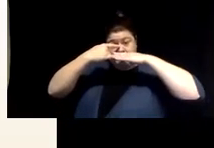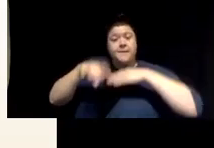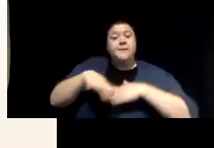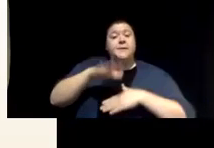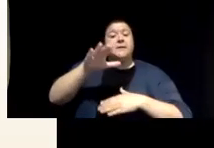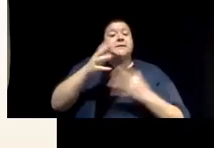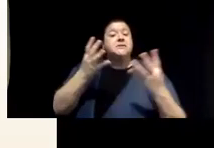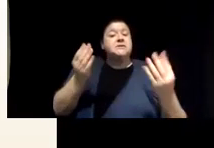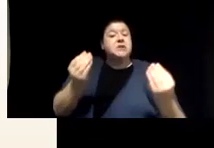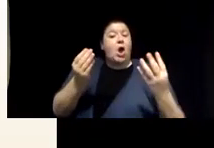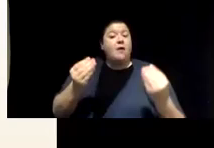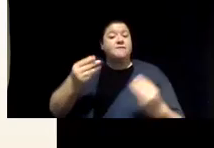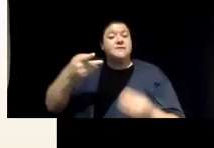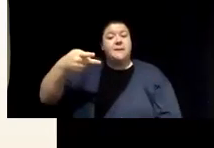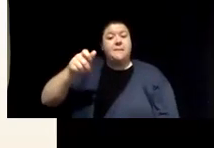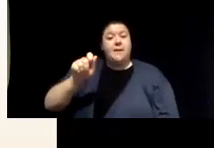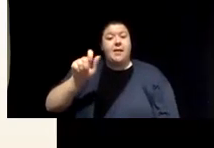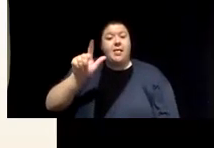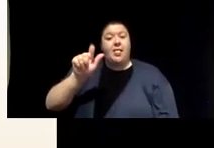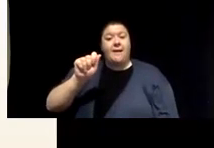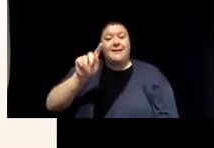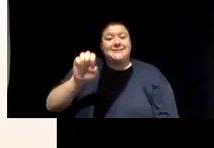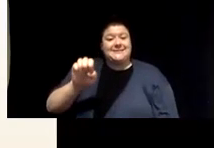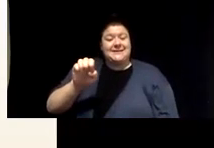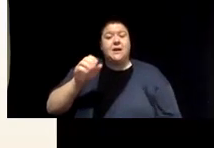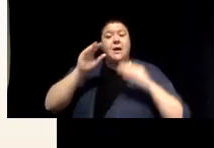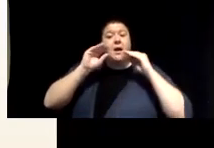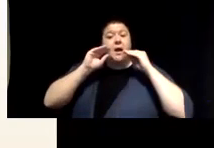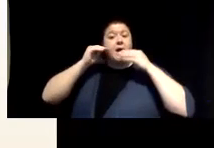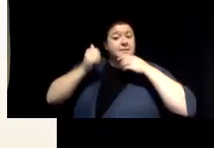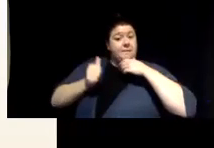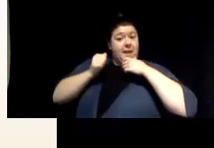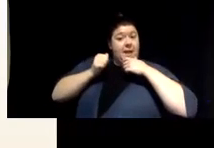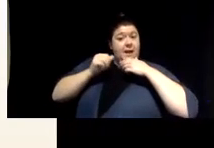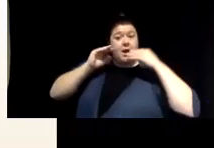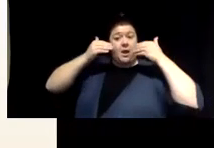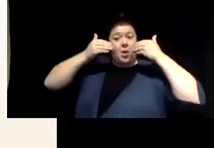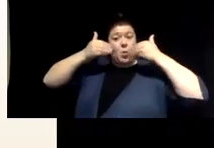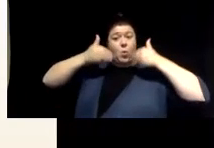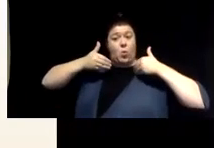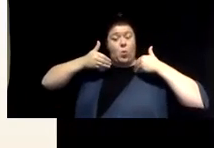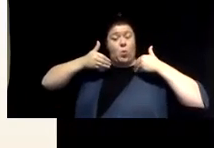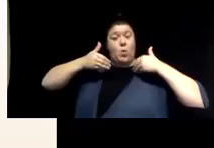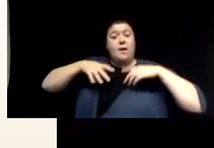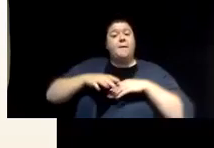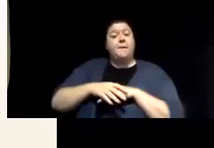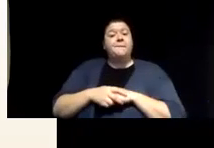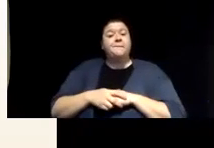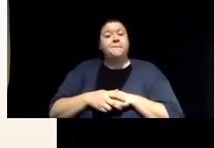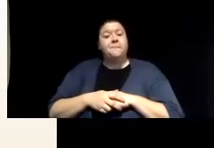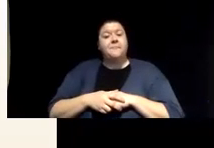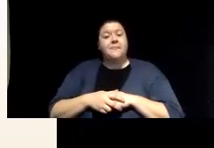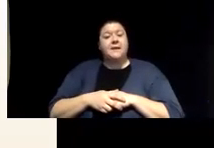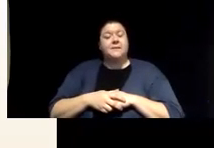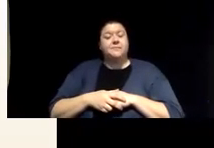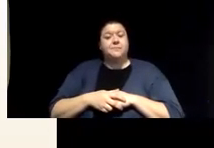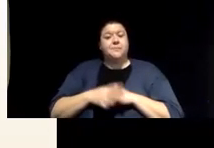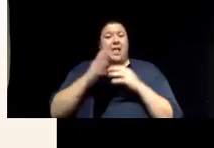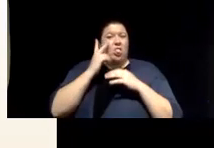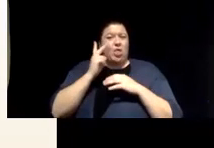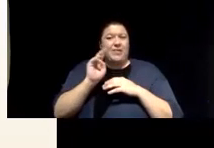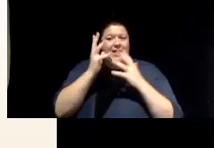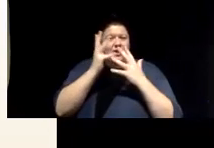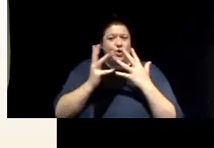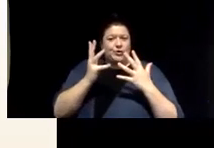which is like a little curtain that comes down off the hard palate in the back. And that includes, where